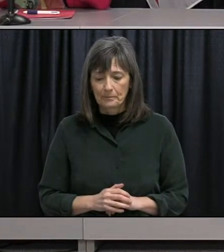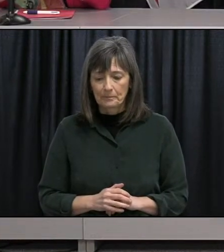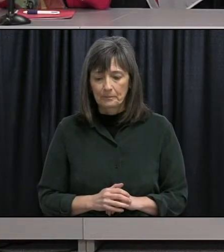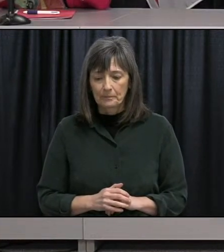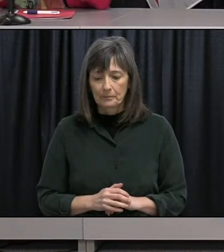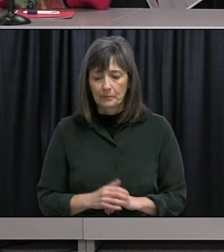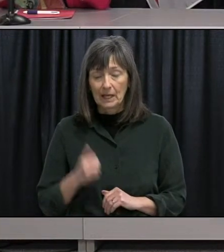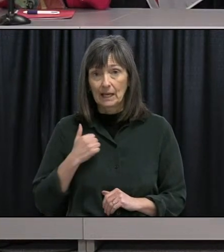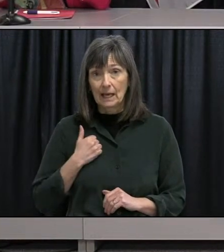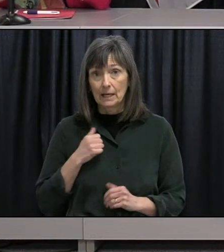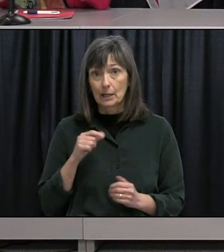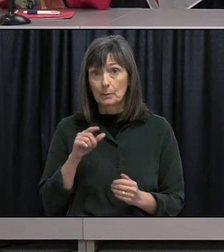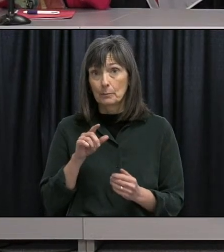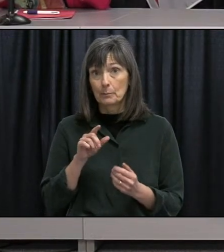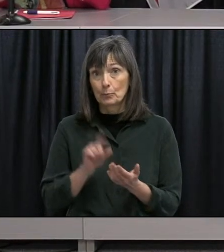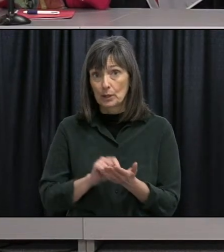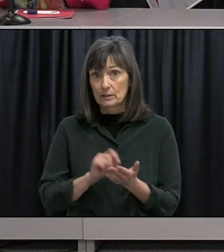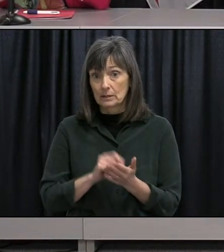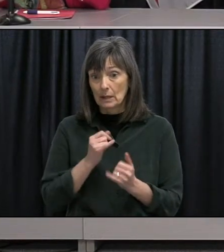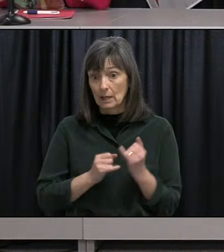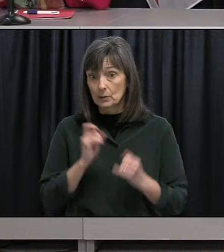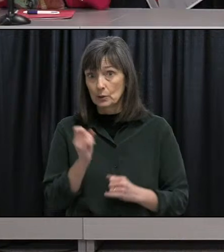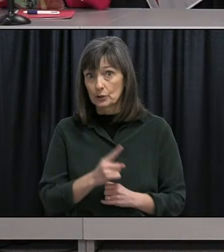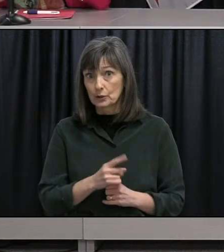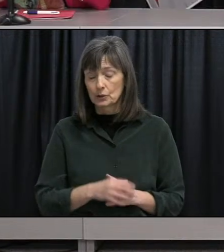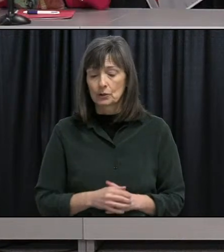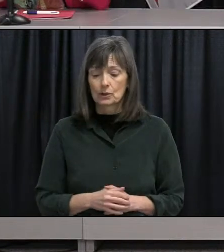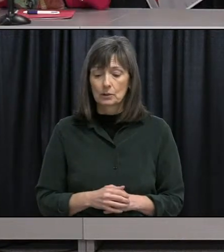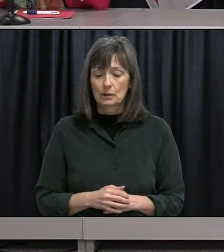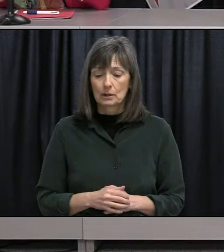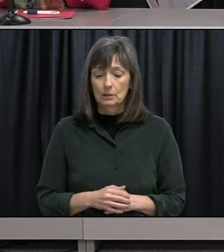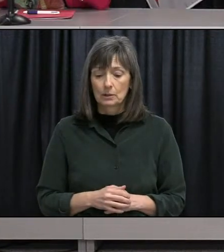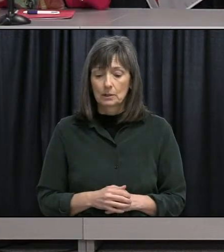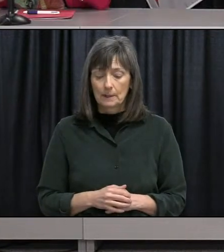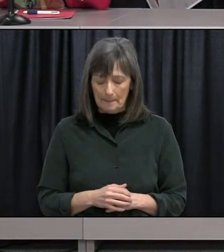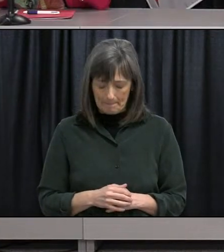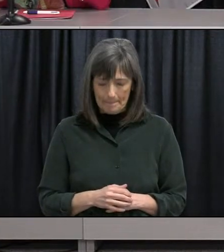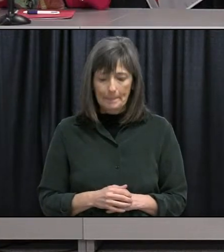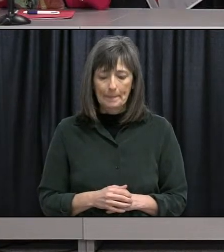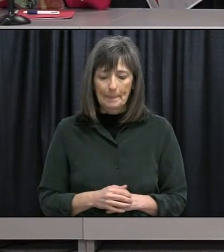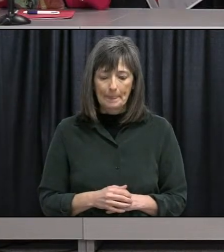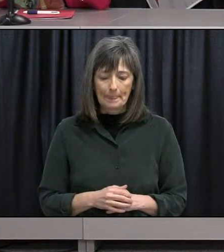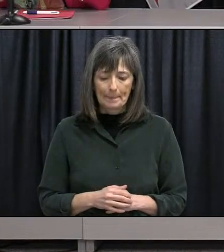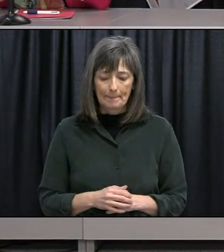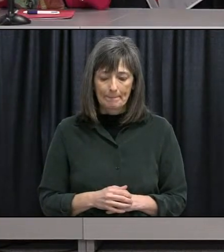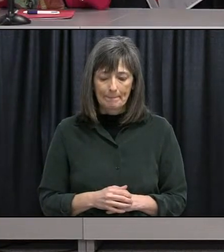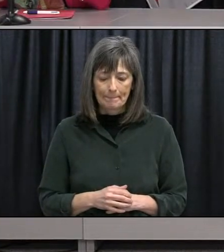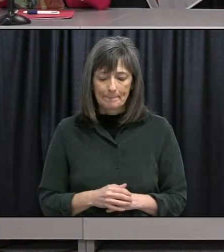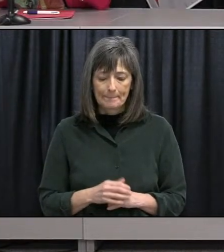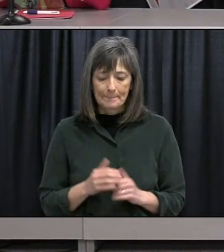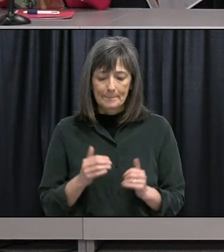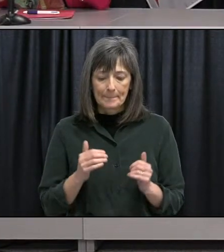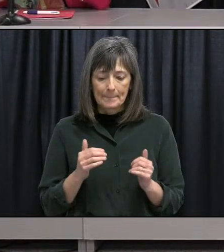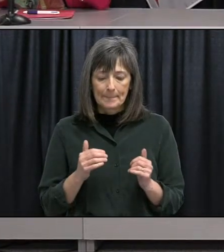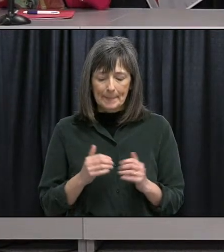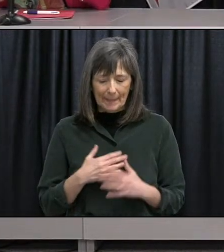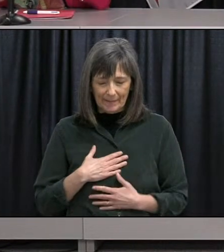Sarah Smelly with the Canadian Press. Do you have a final question? Hi, thanks. Yes, I'm just wondering, Dr.